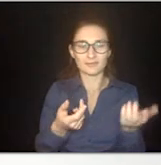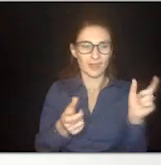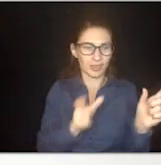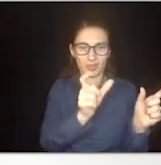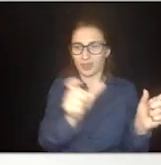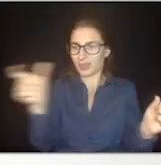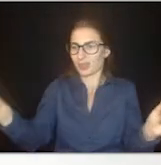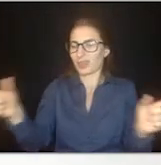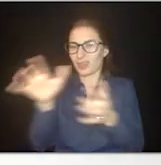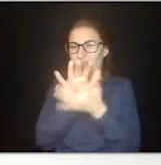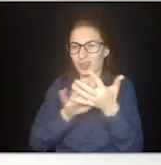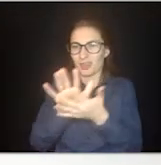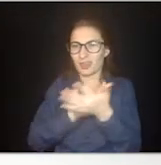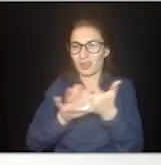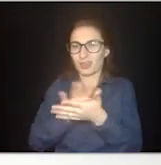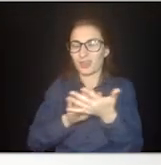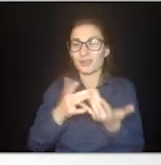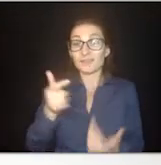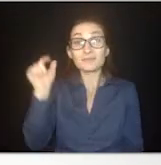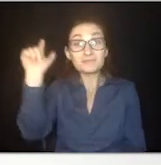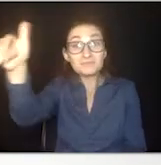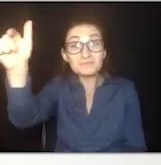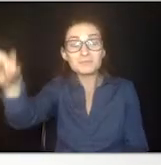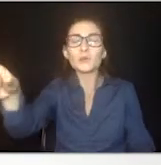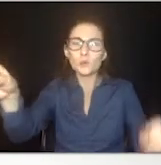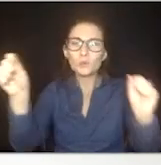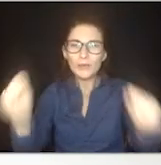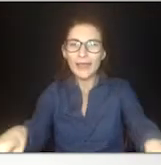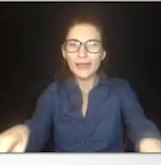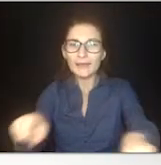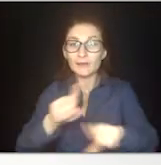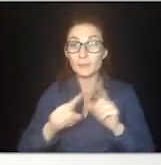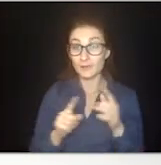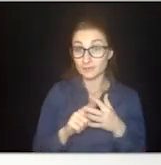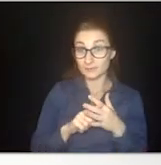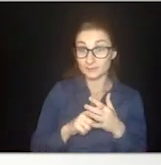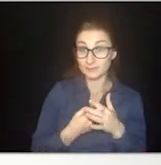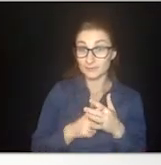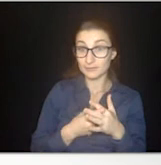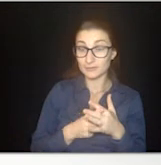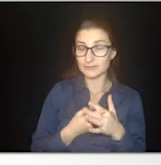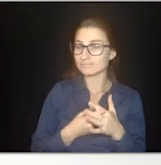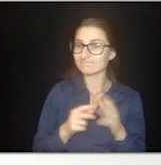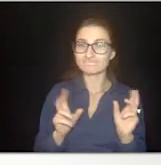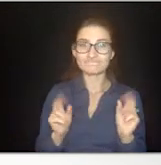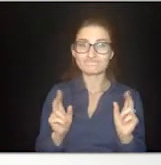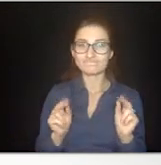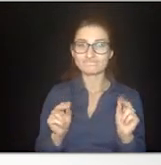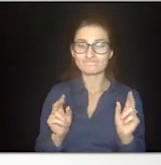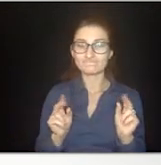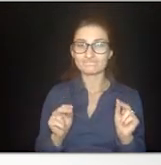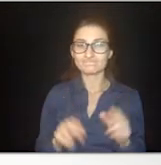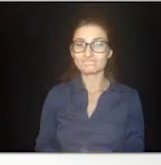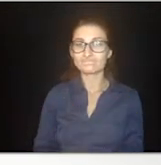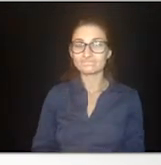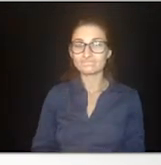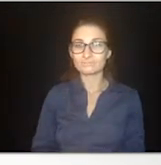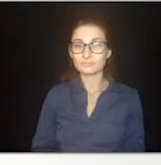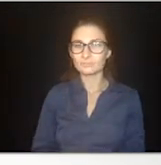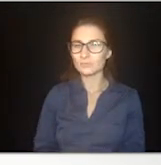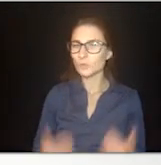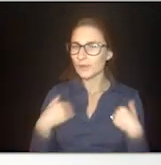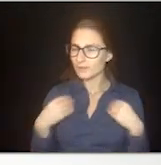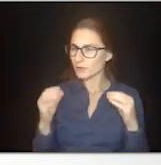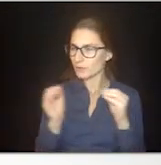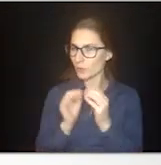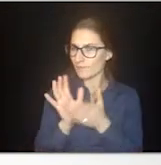that means. Eventually you can do that. But again, thinking how long it's going to take. Okay, we got one